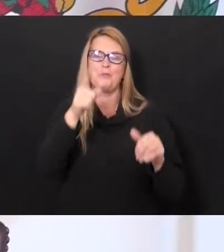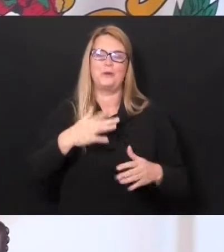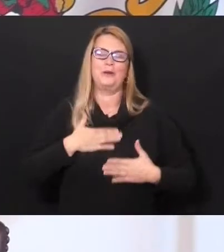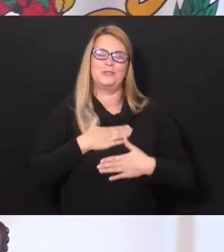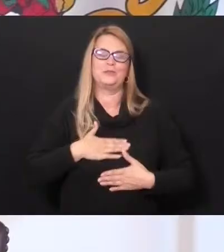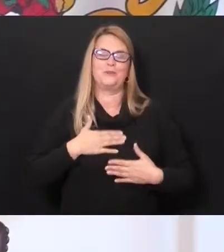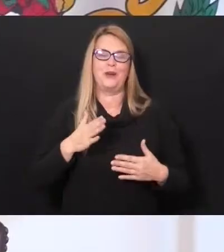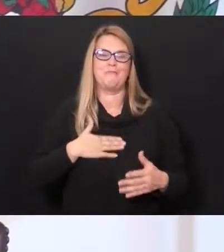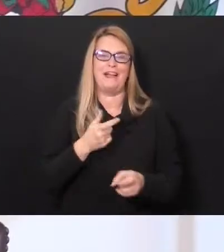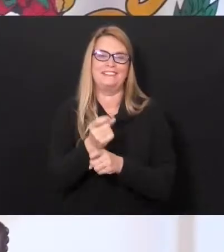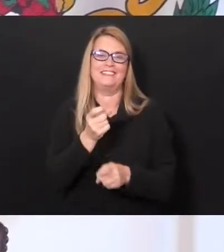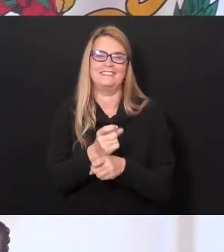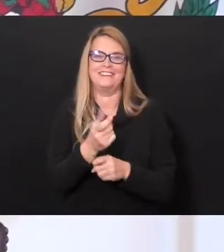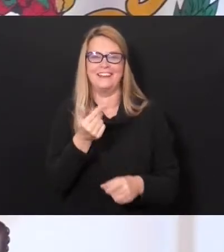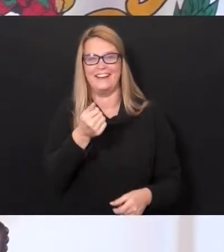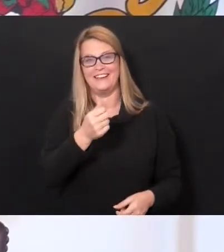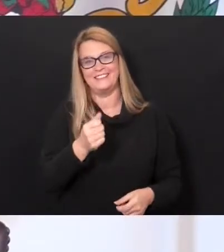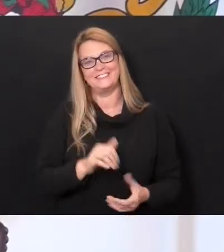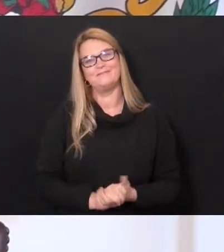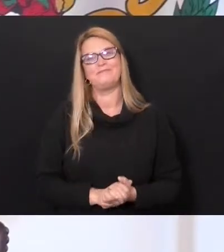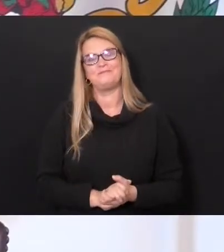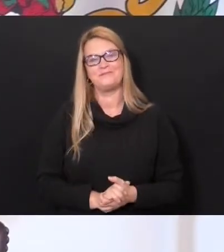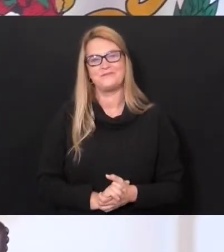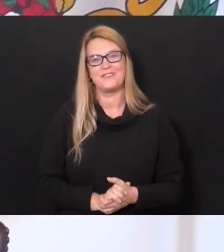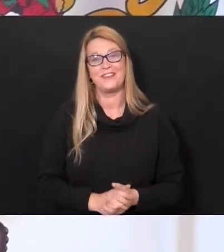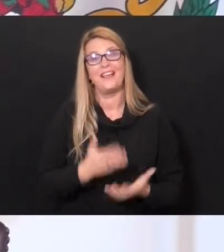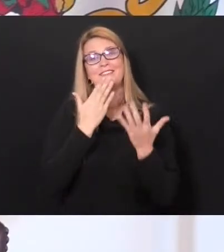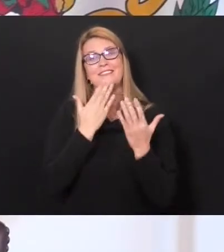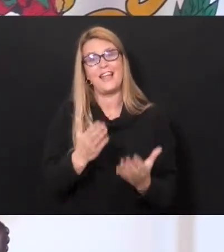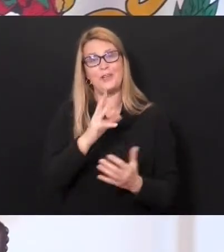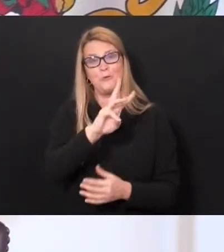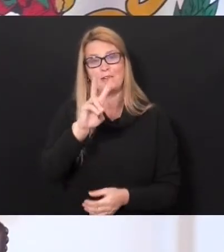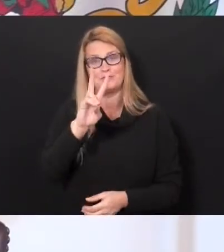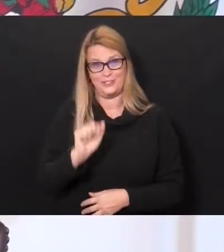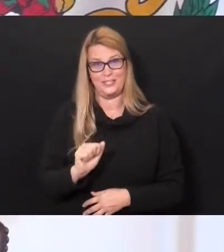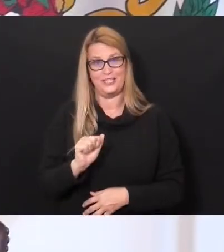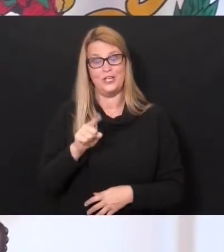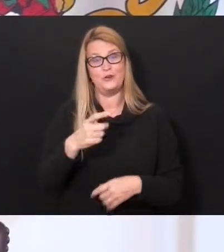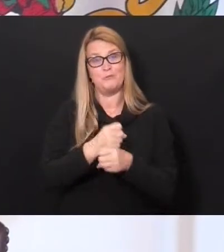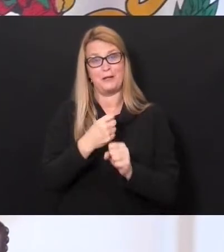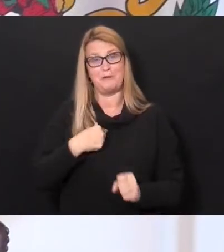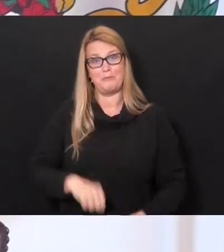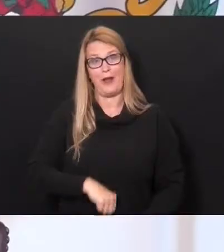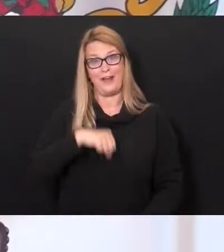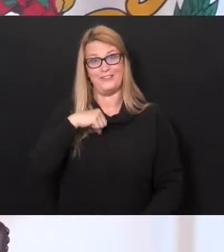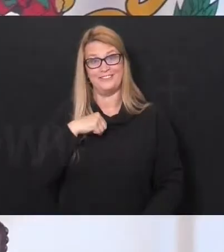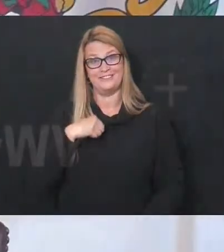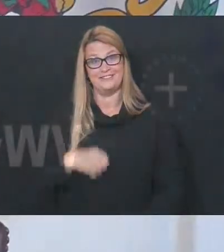And anyway, nevertheless, thank you, West Virginia. You make me proud.